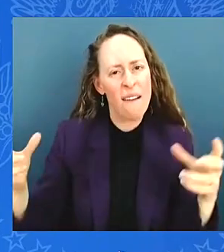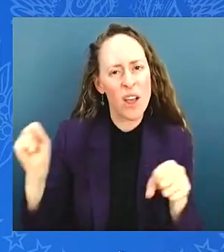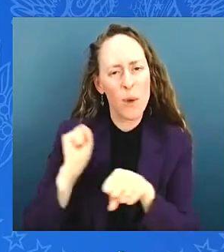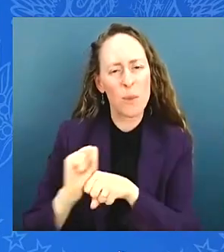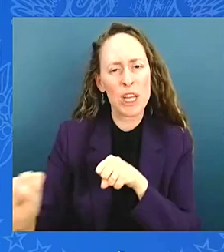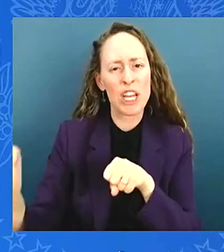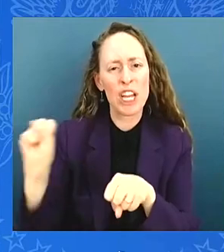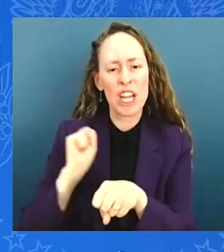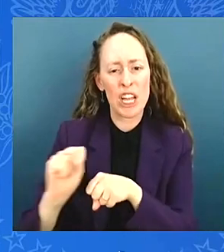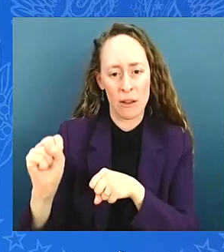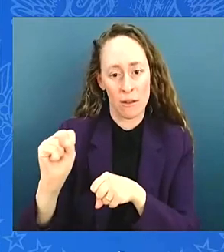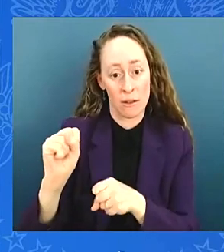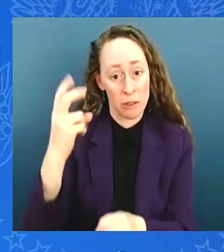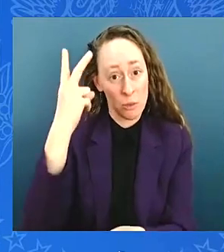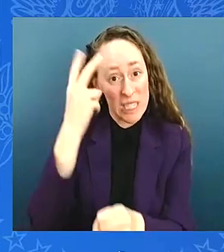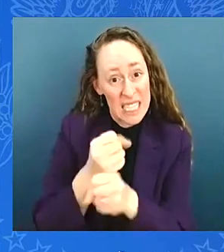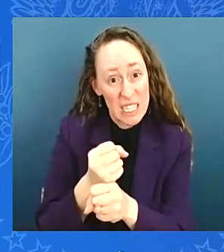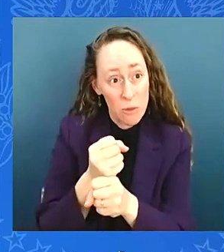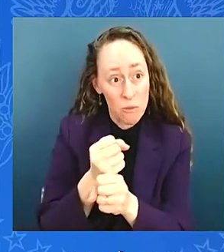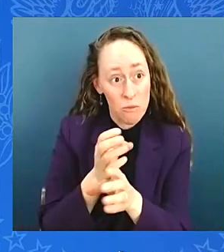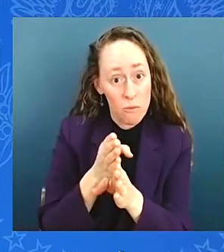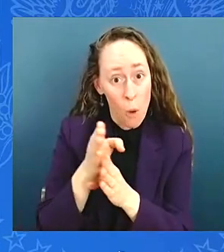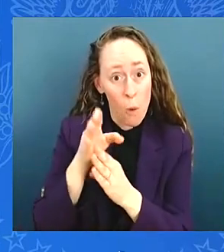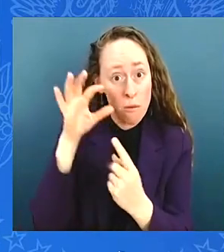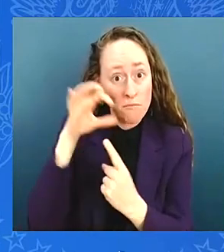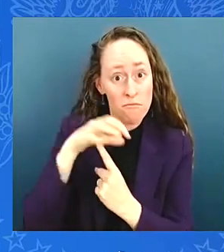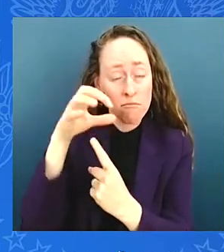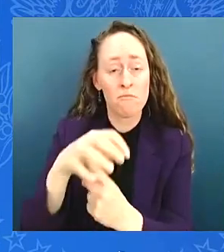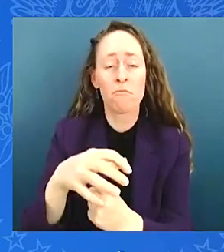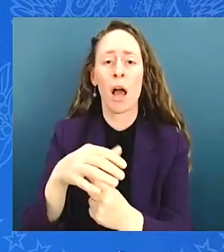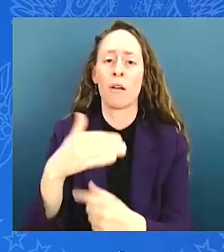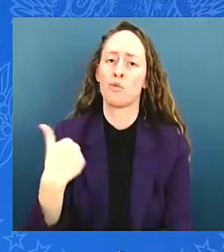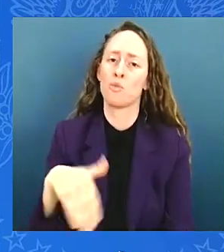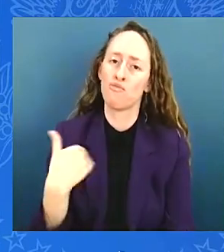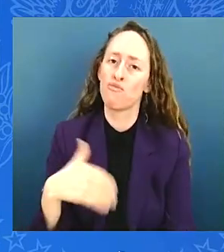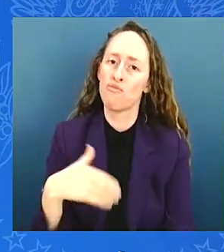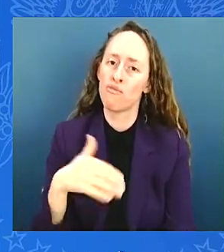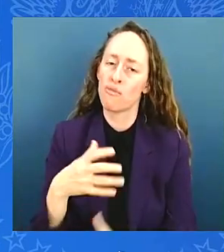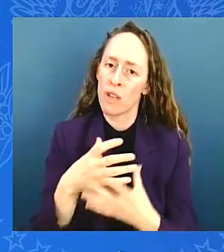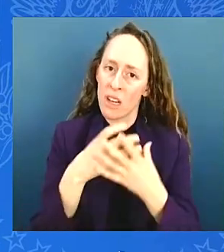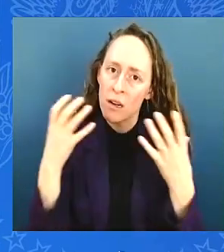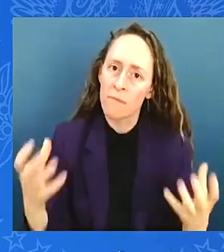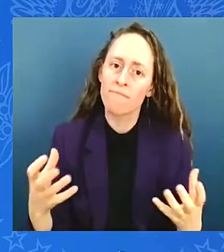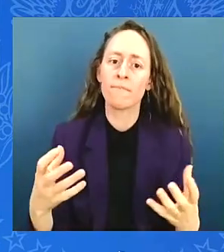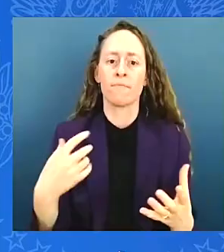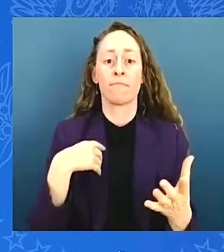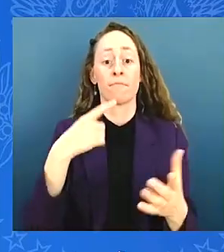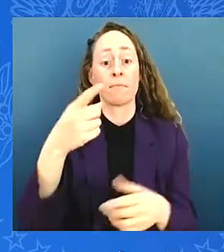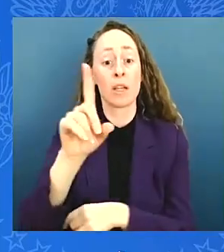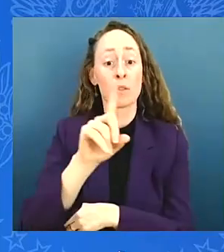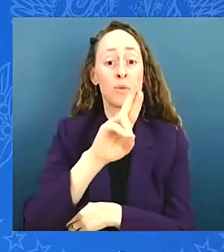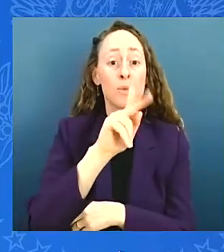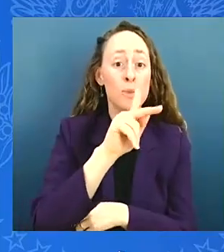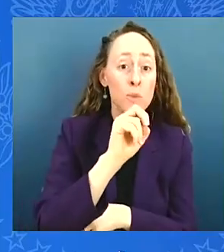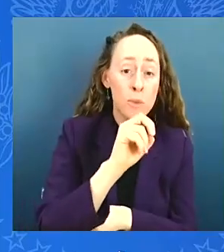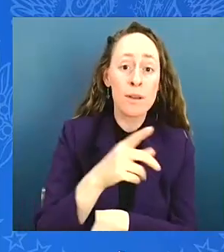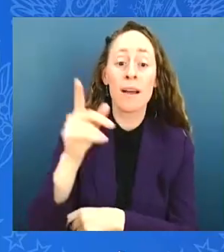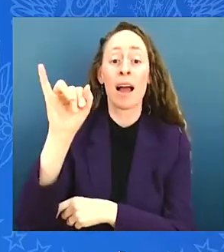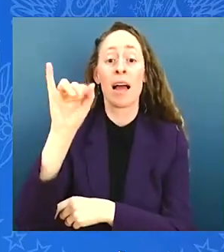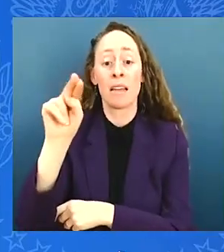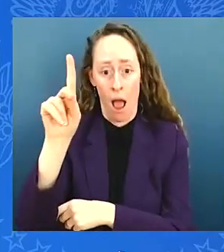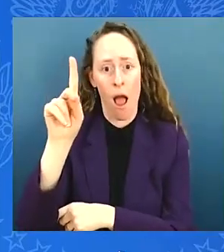new era of UConn's men's basketball, passing the likes of Duke and Indiana for all-time national titles.